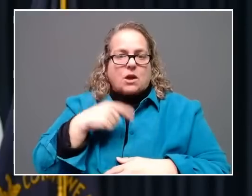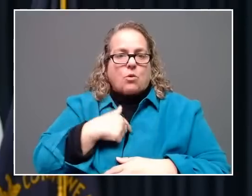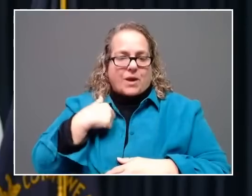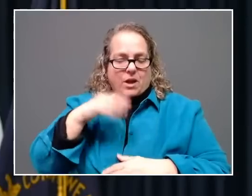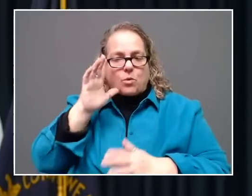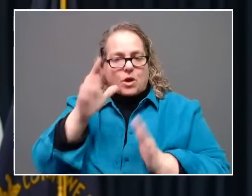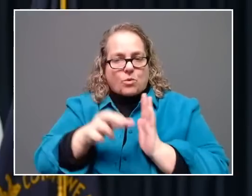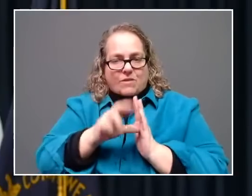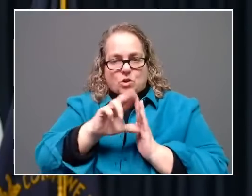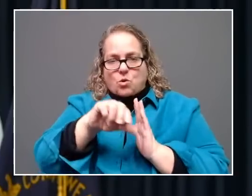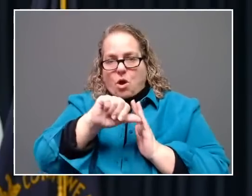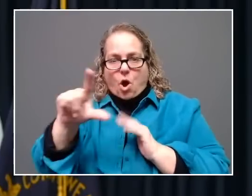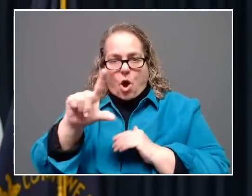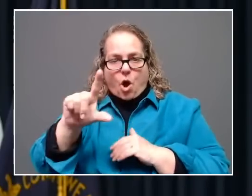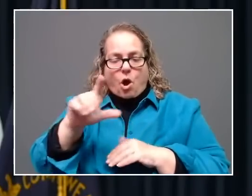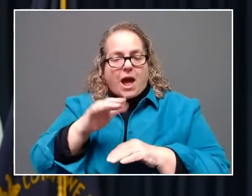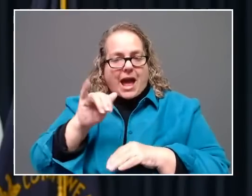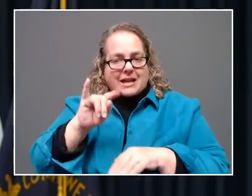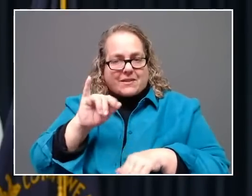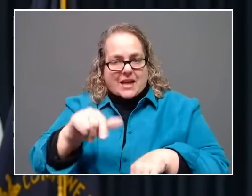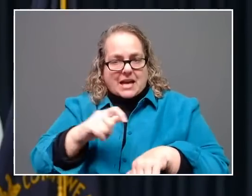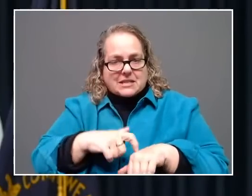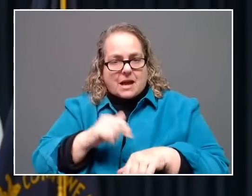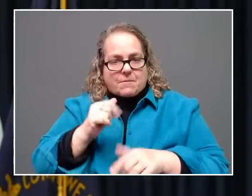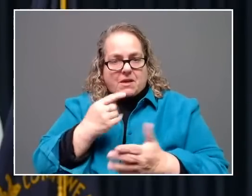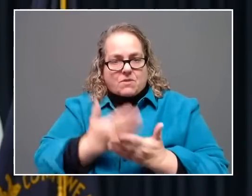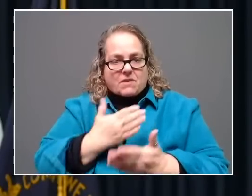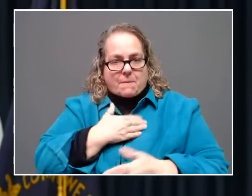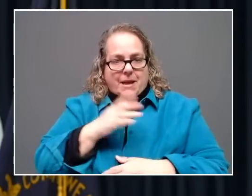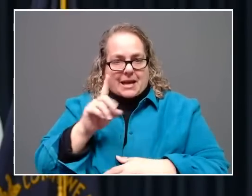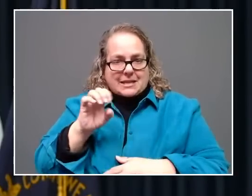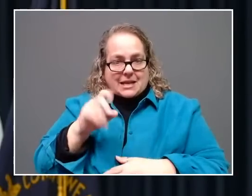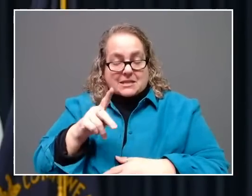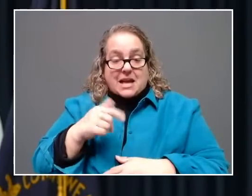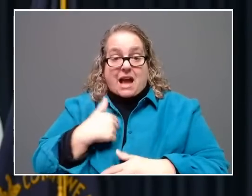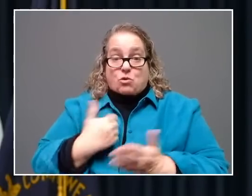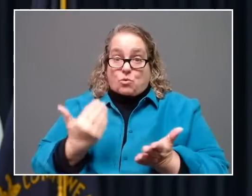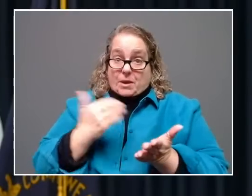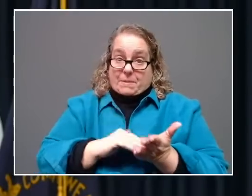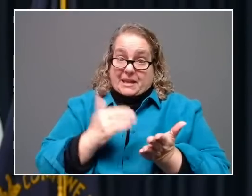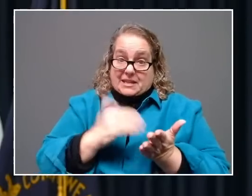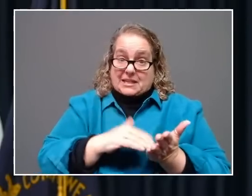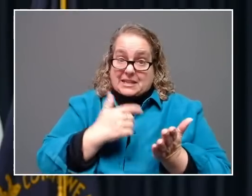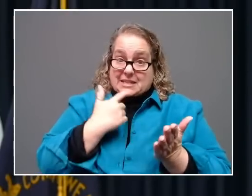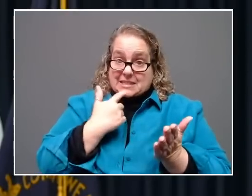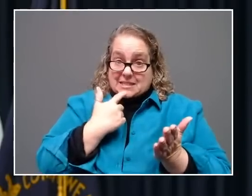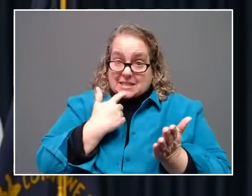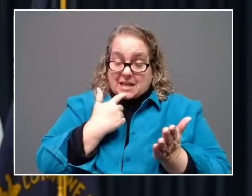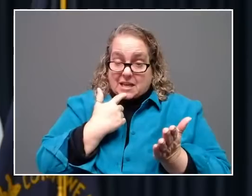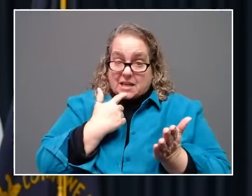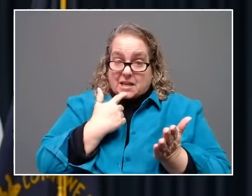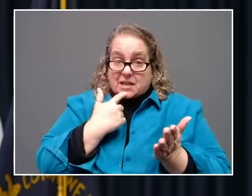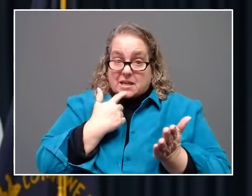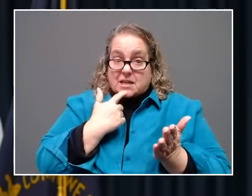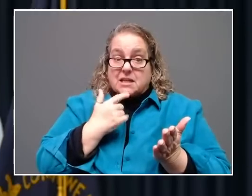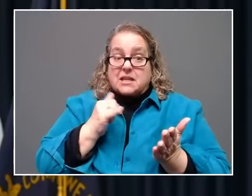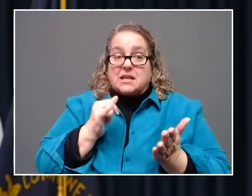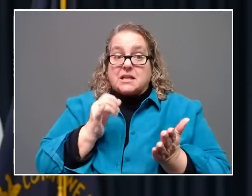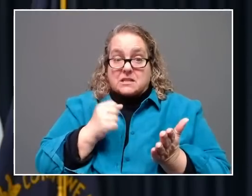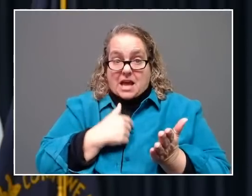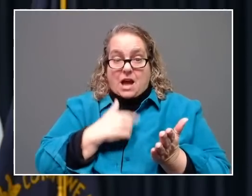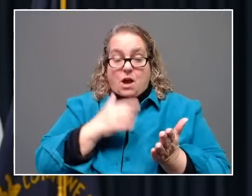at that time. What I have repeatedly said is I will